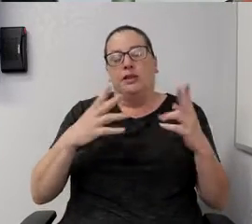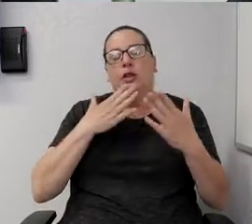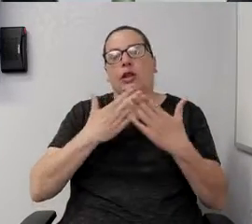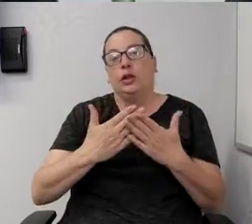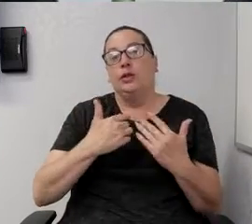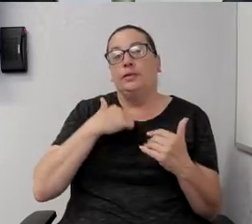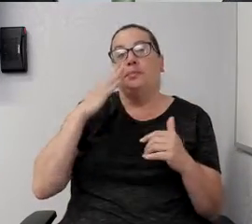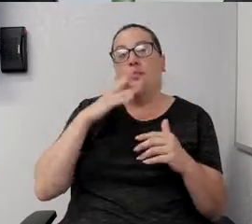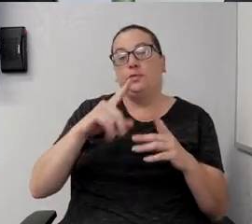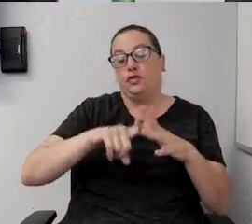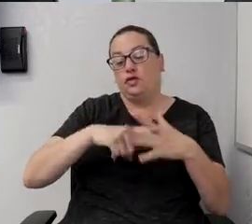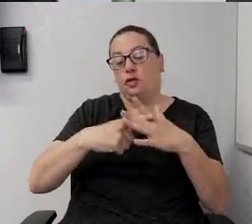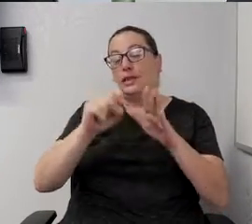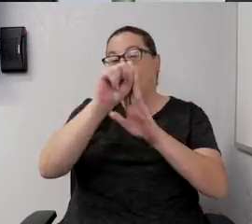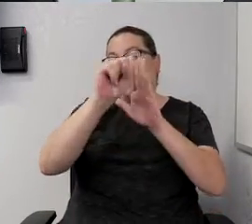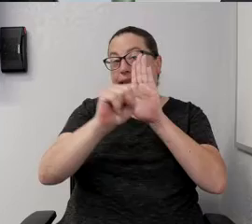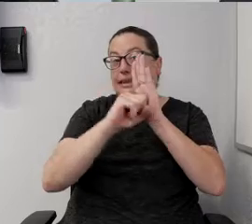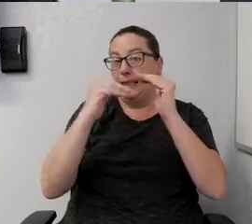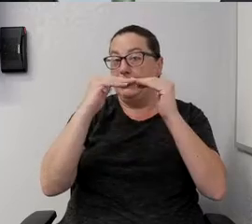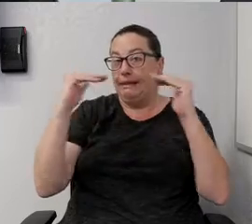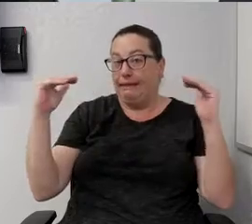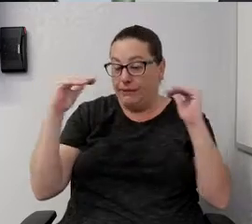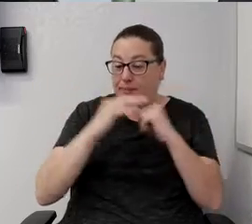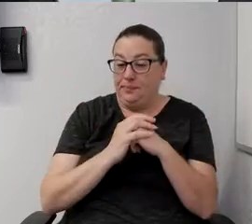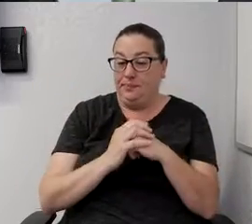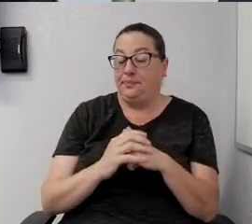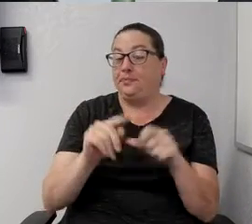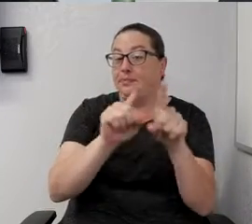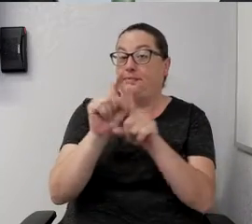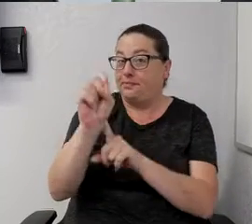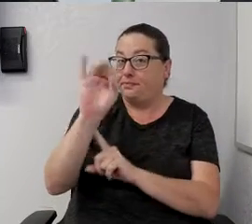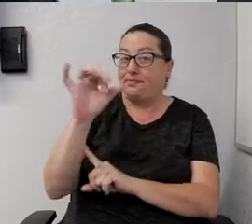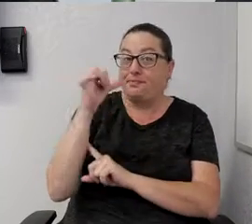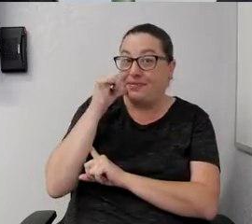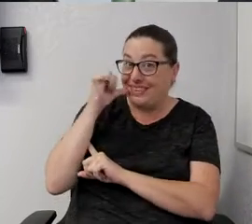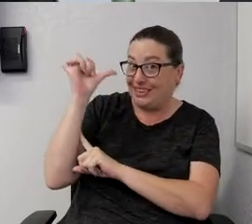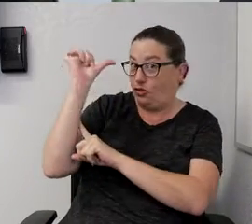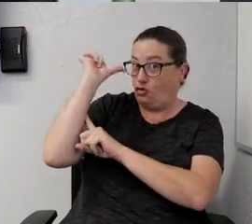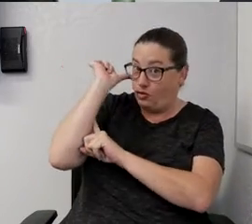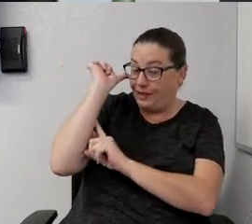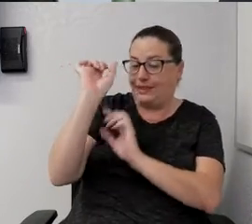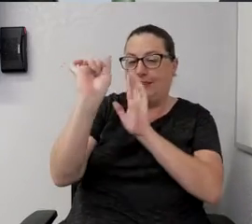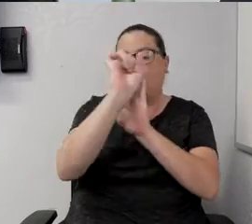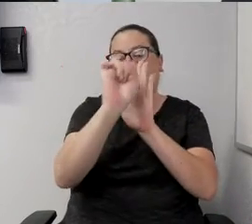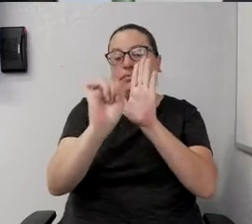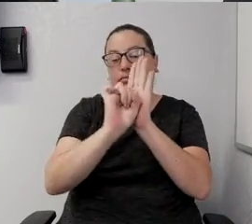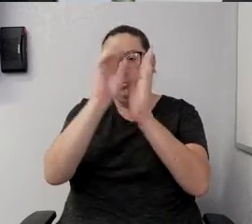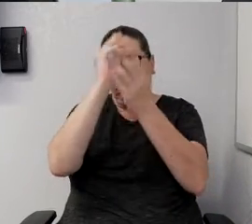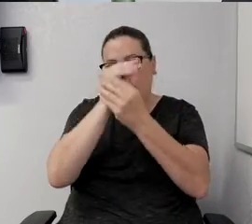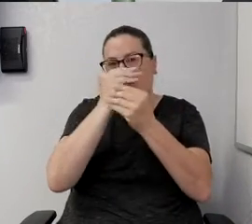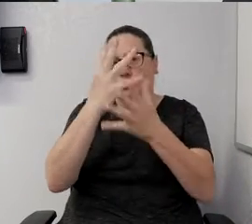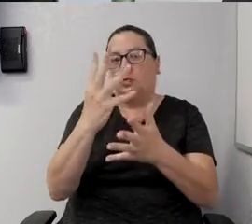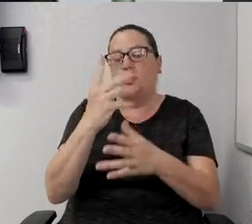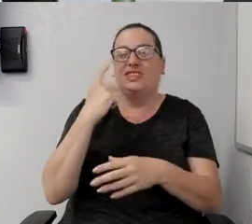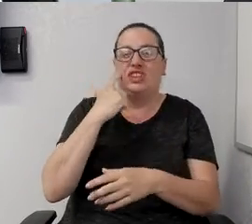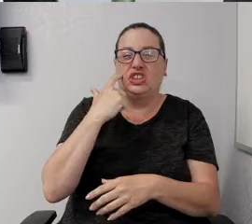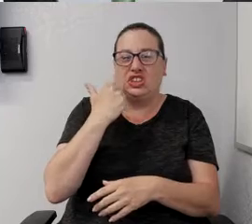start at the state level. So this was as of yesterday. The state has reported just shy